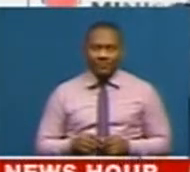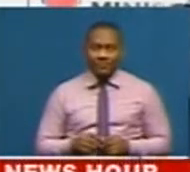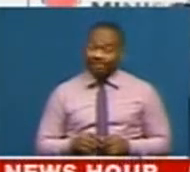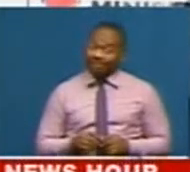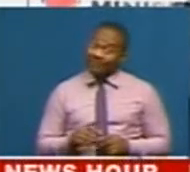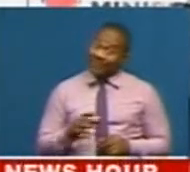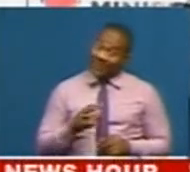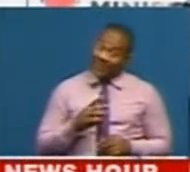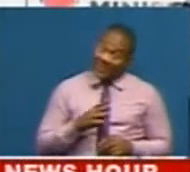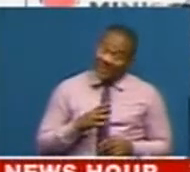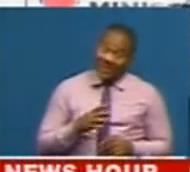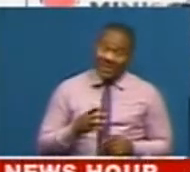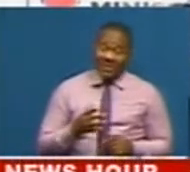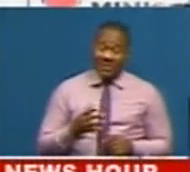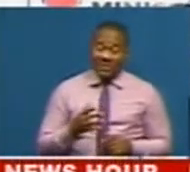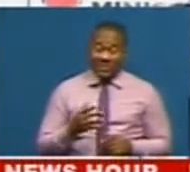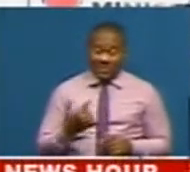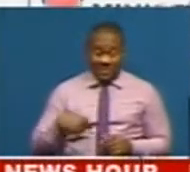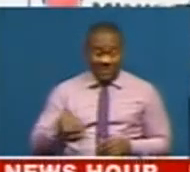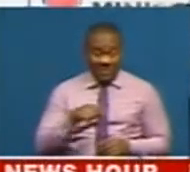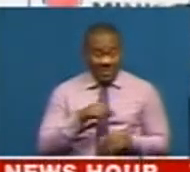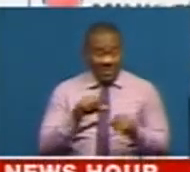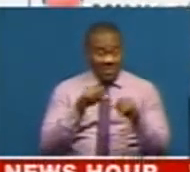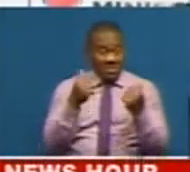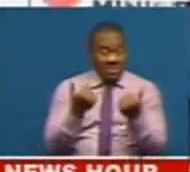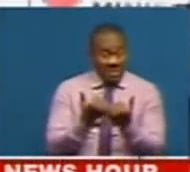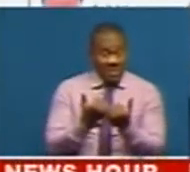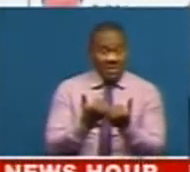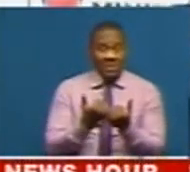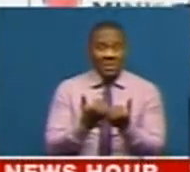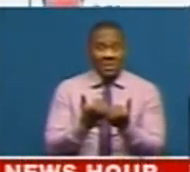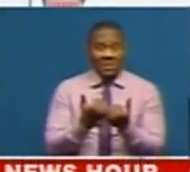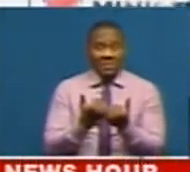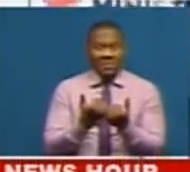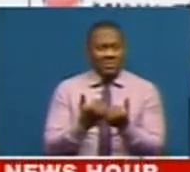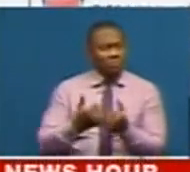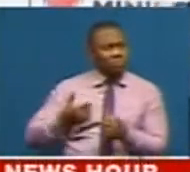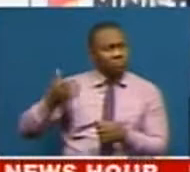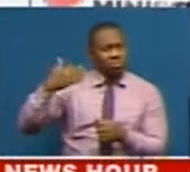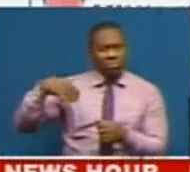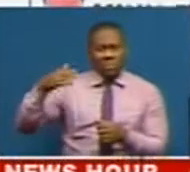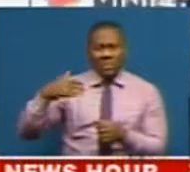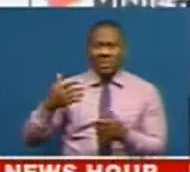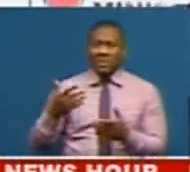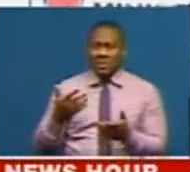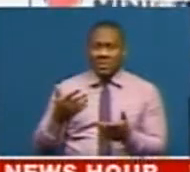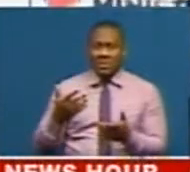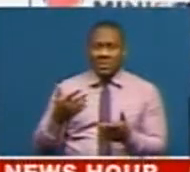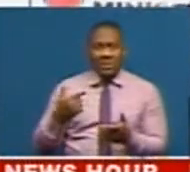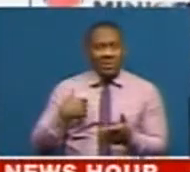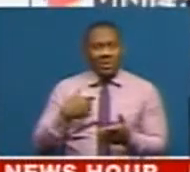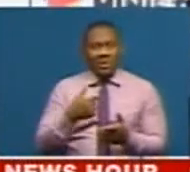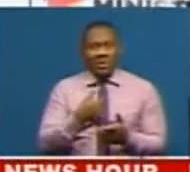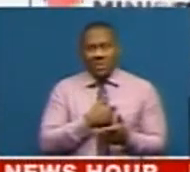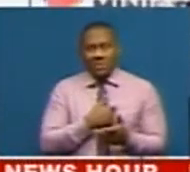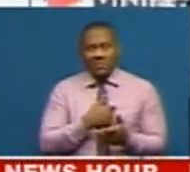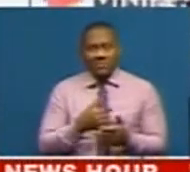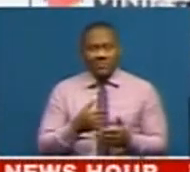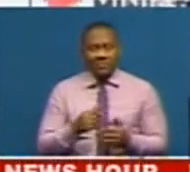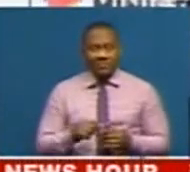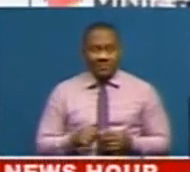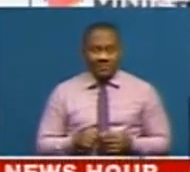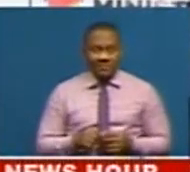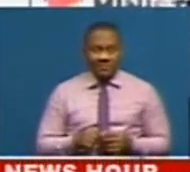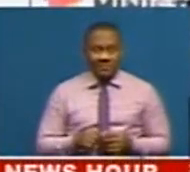"Well, as for us as an association, on countless occasions, we have bemoaned